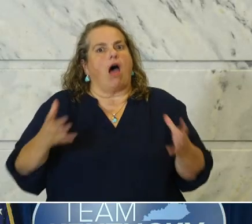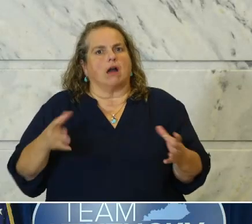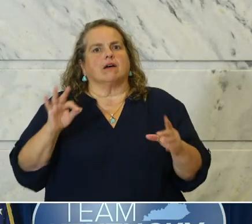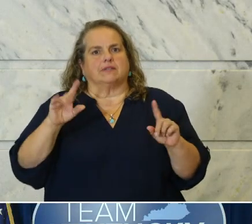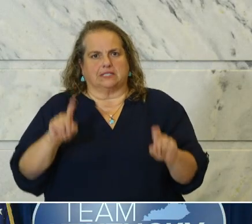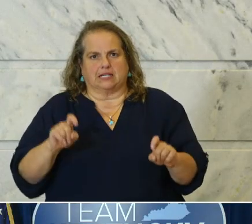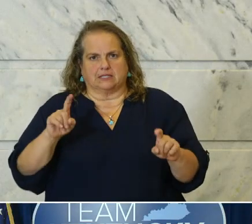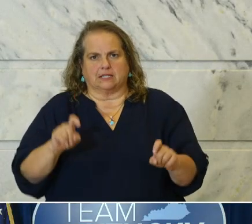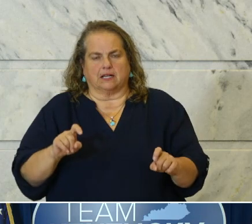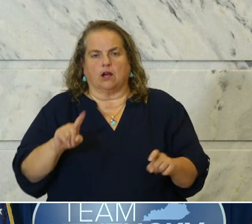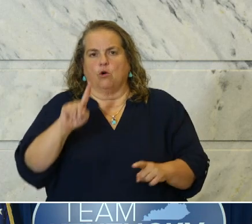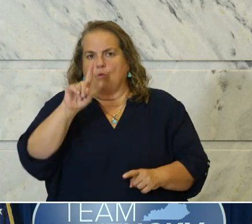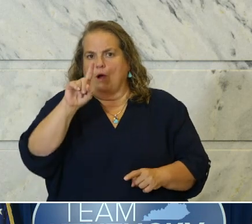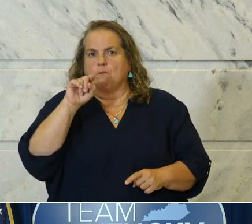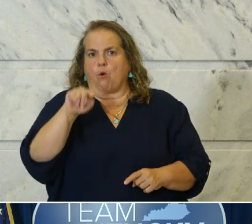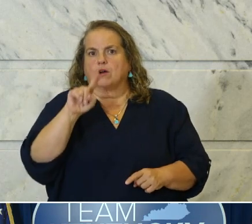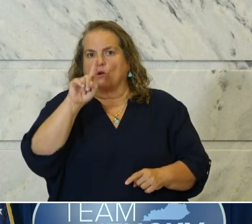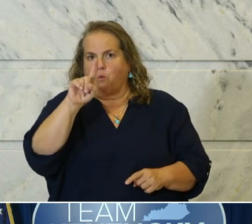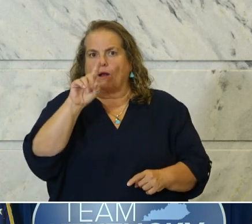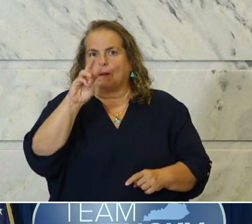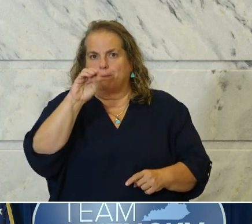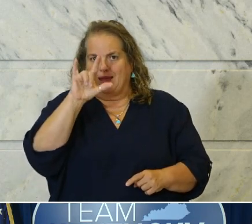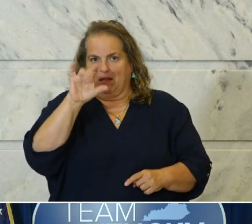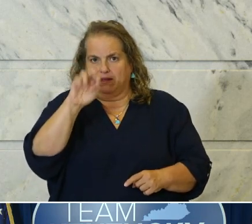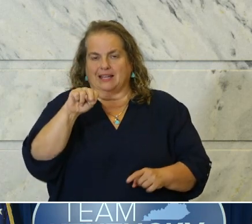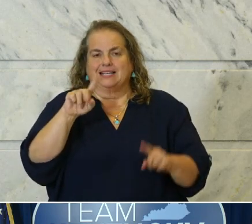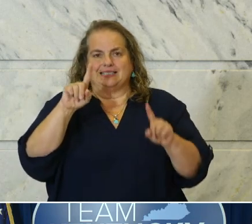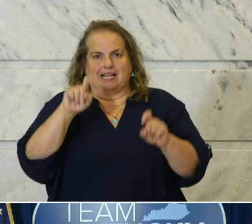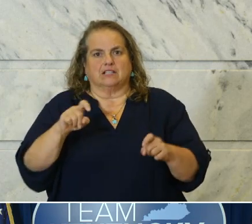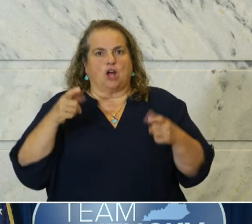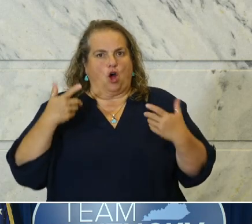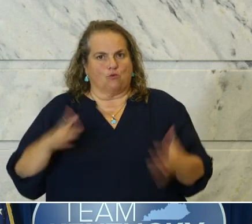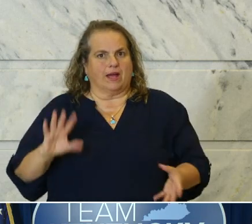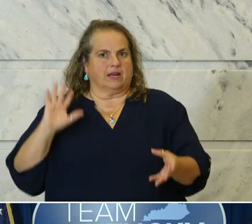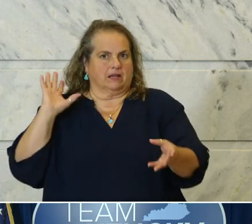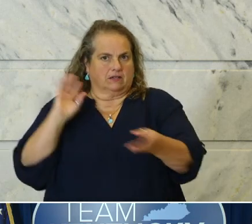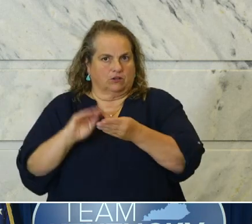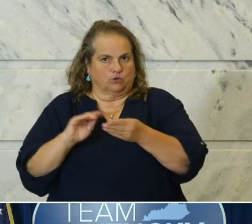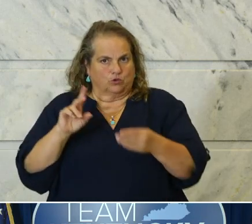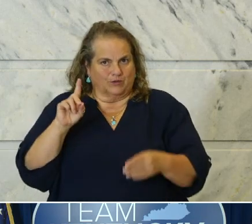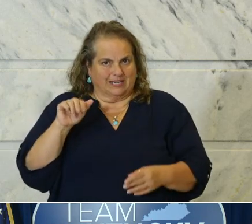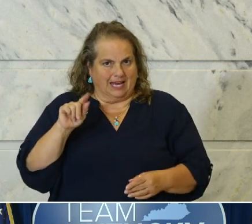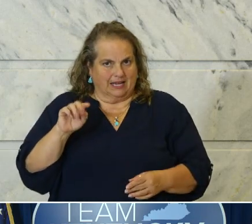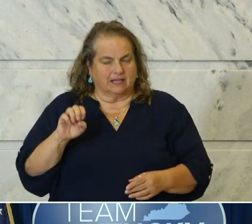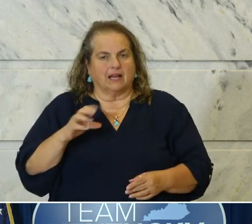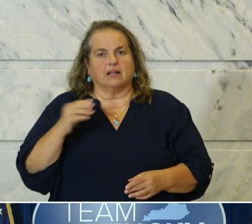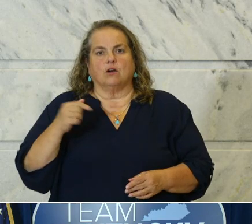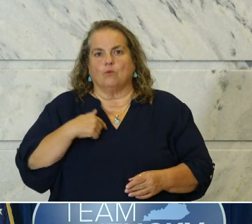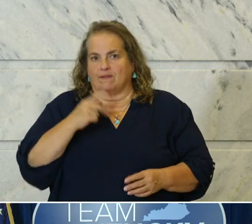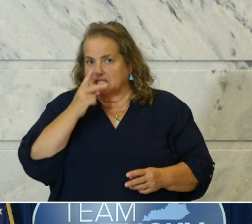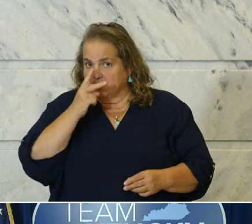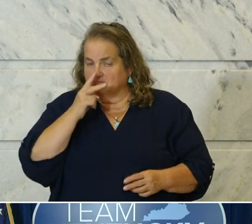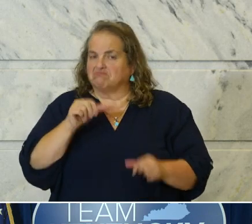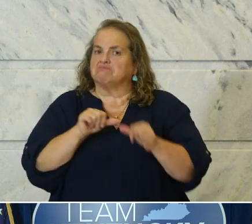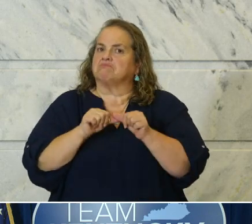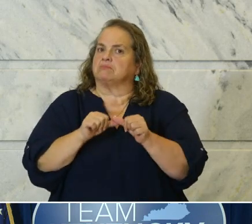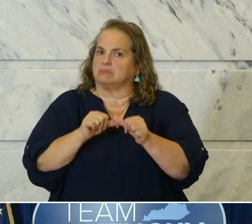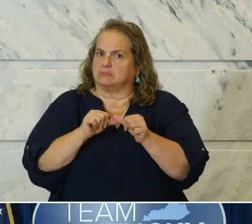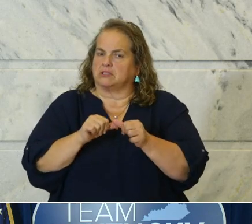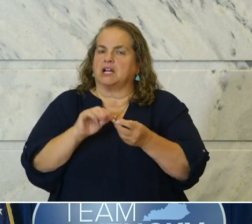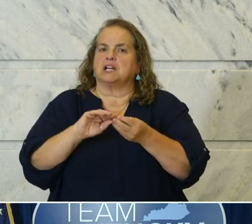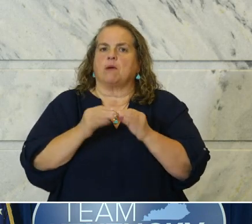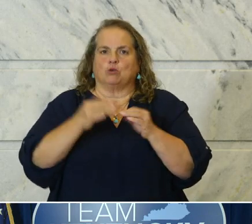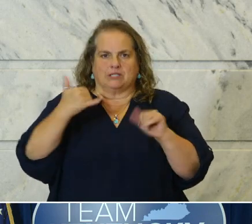Over 1.1 million tests done to date, and we are seeing it being pretty consistent in the